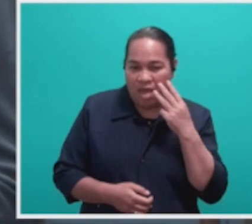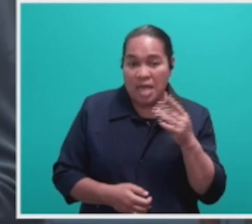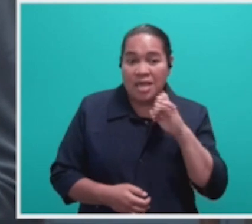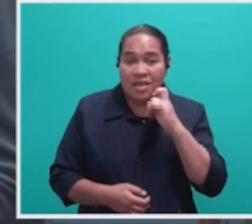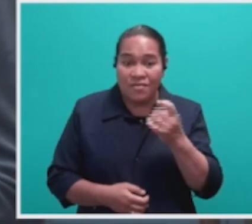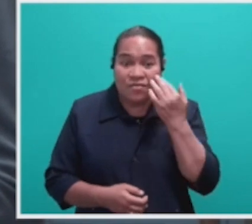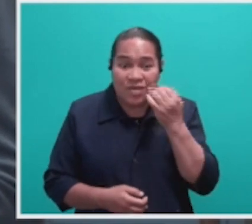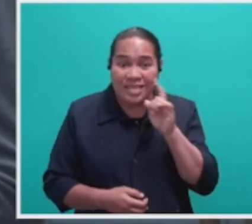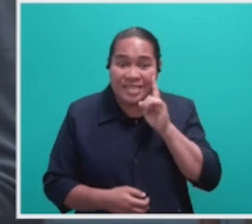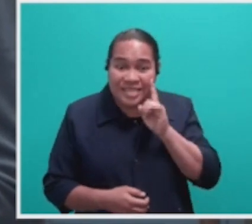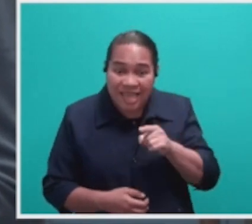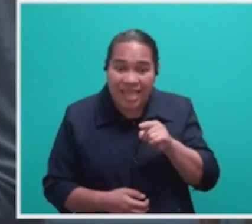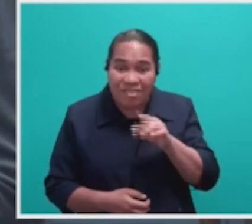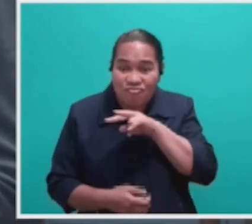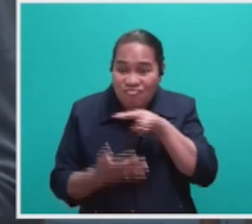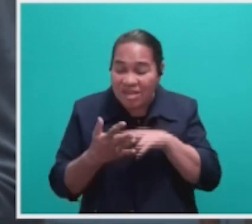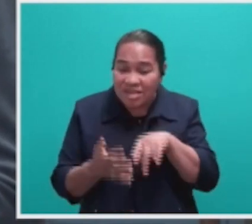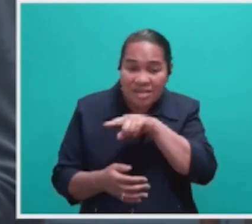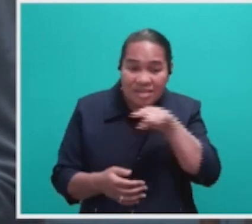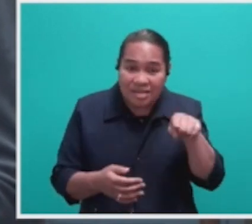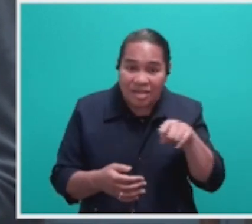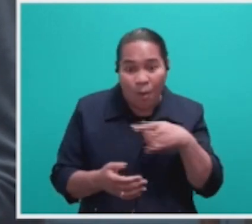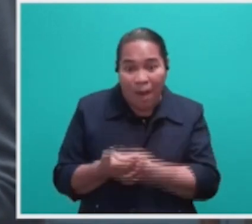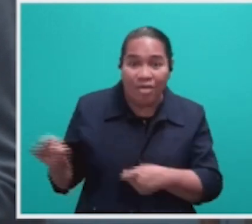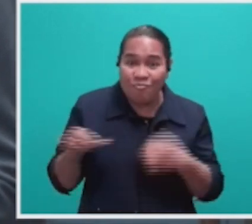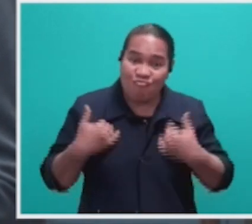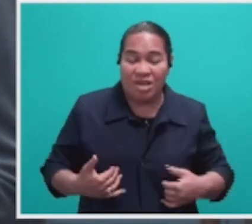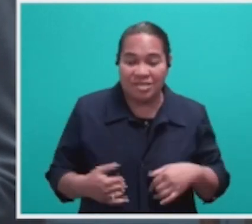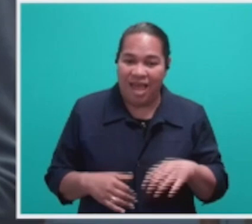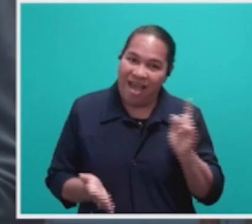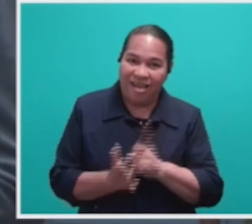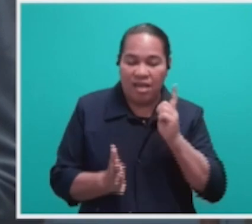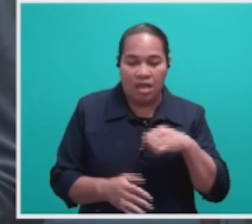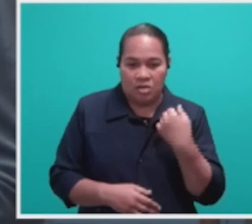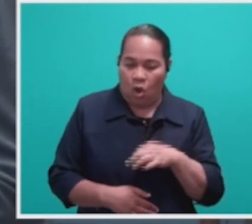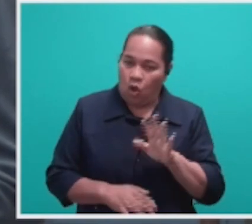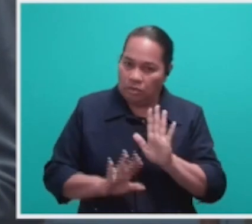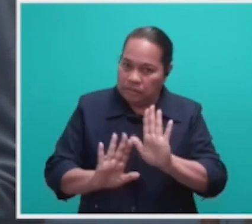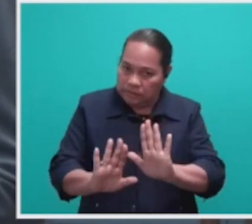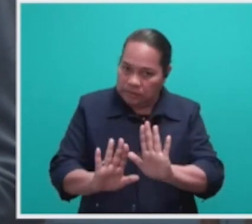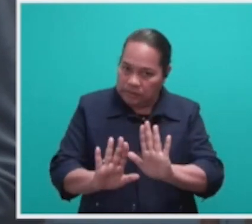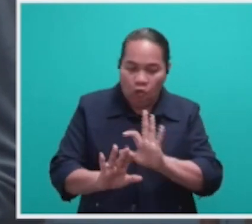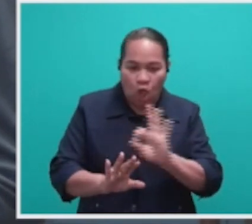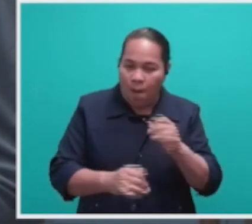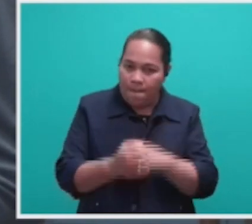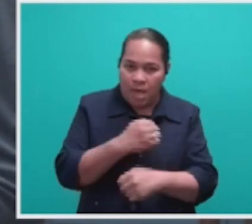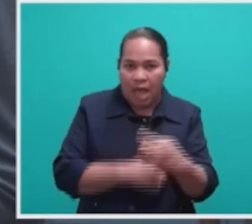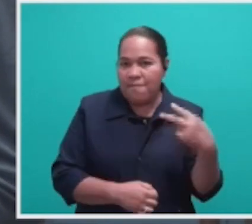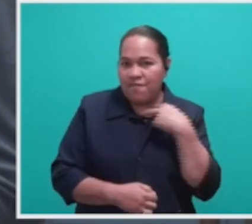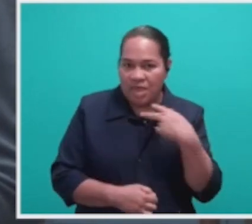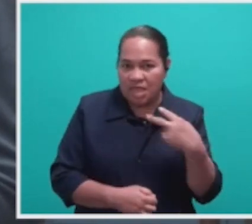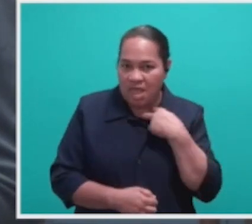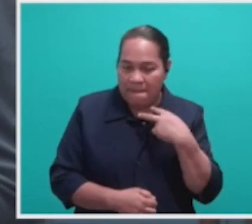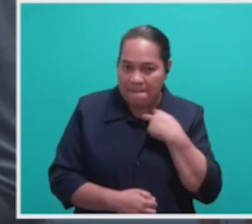such schemes and prevent themselves from falling victim to these kind